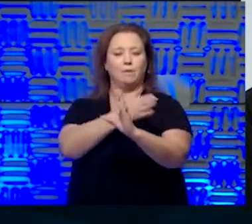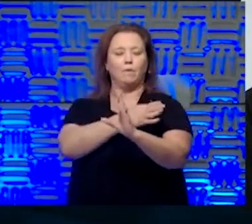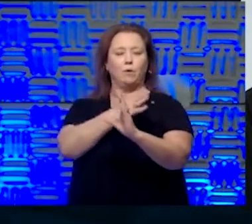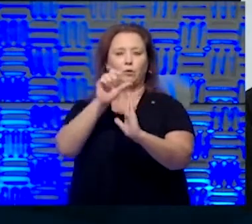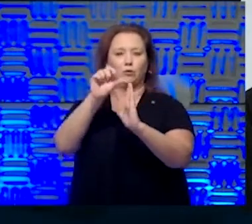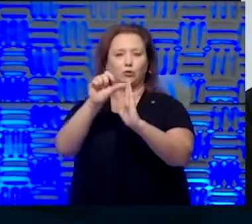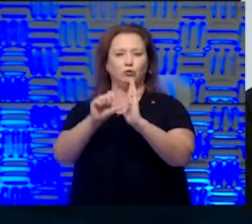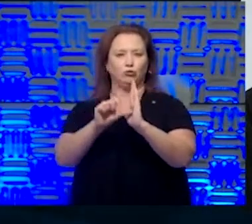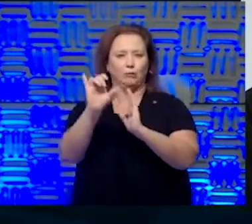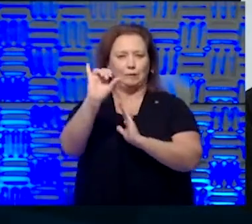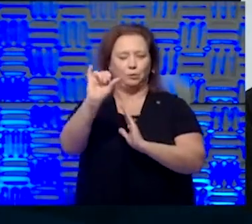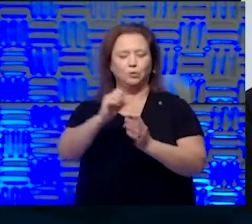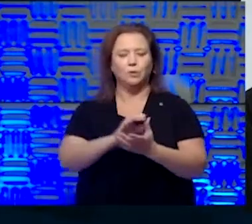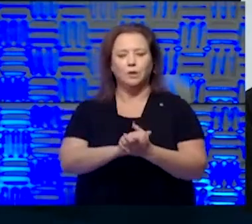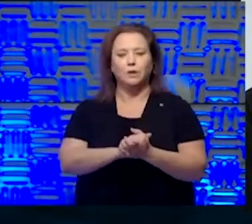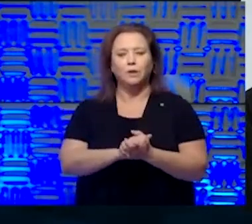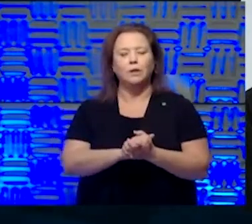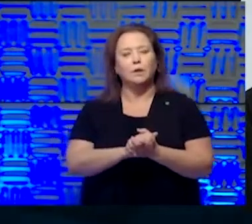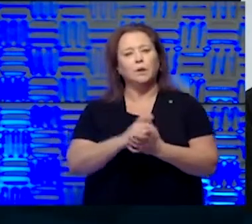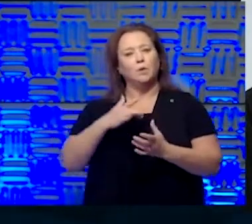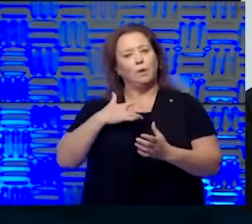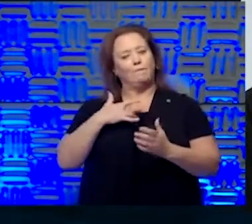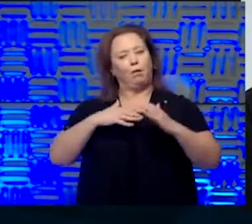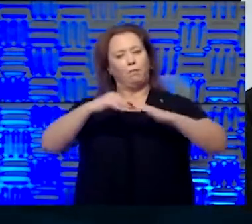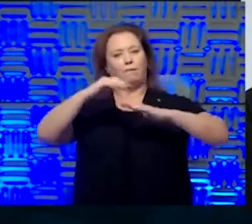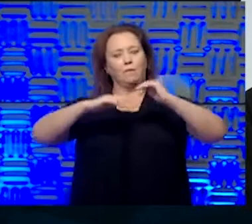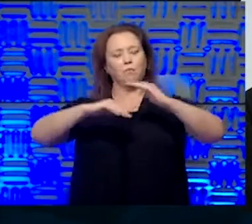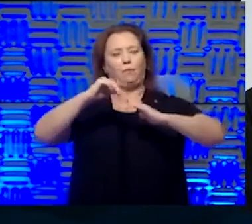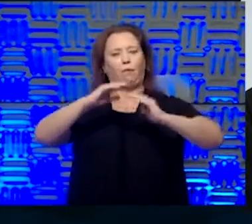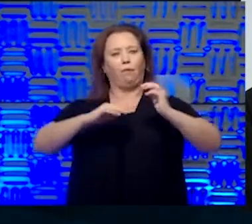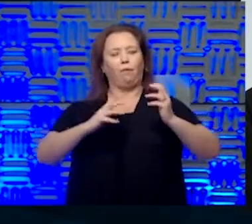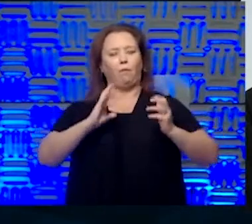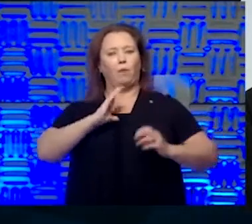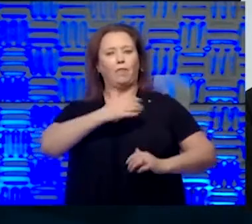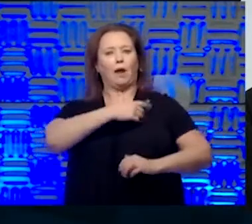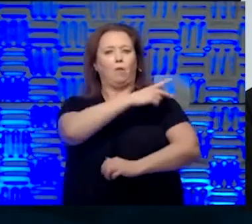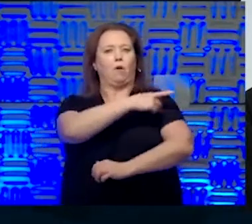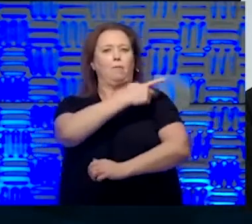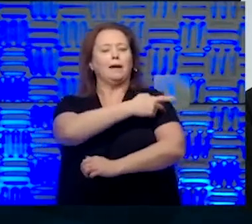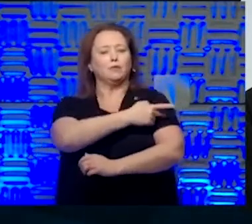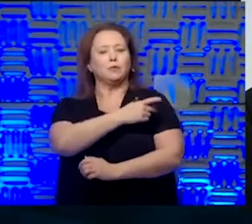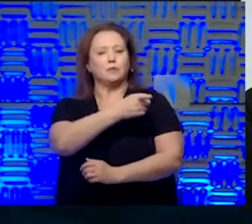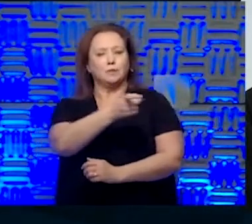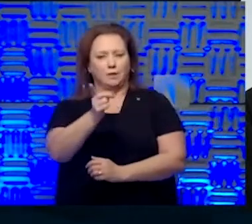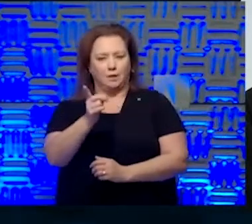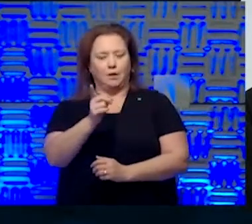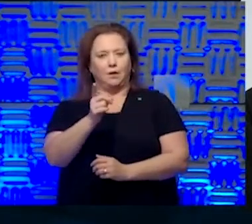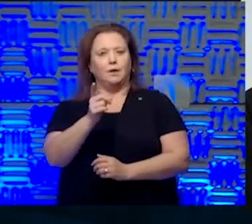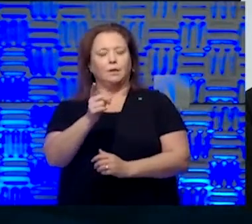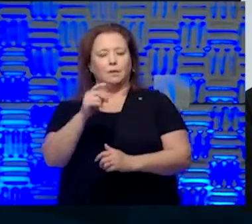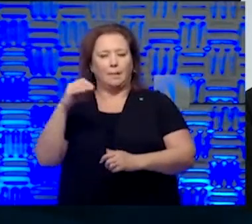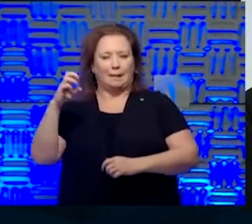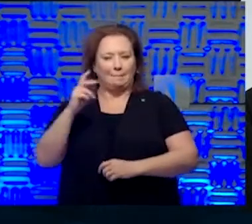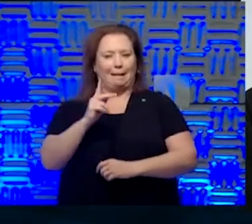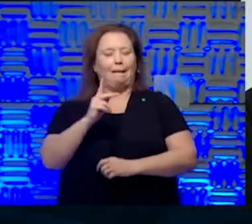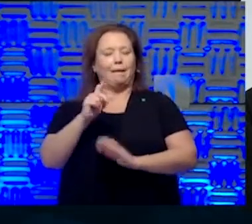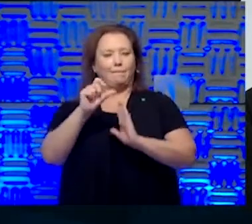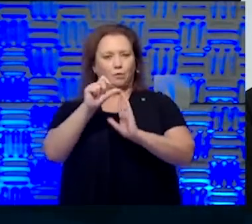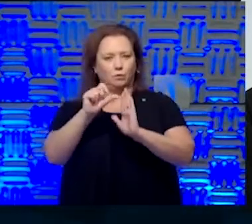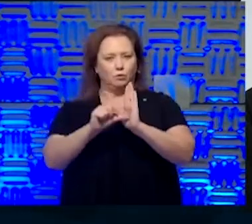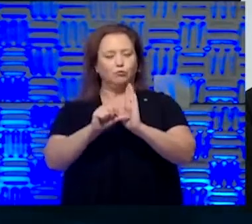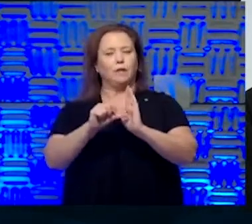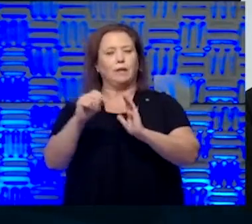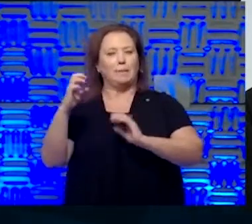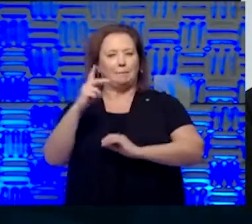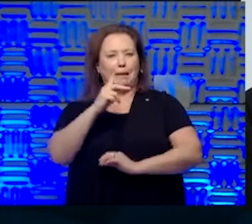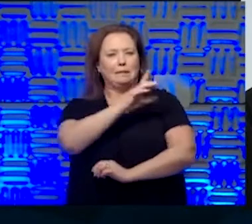surgical intervention. So we do feel very comfortable with our patient population getting back into the clinics, and we feel